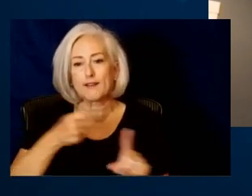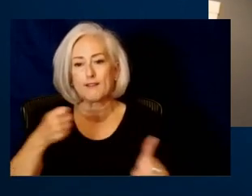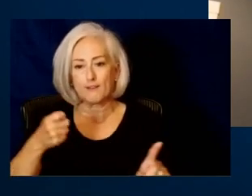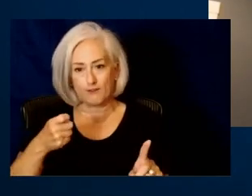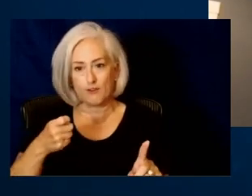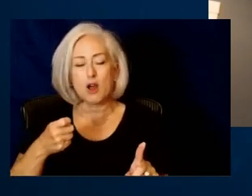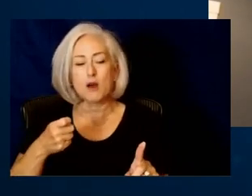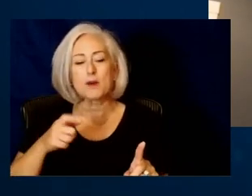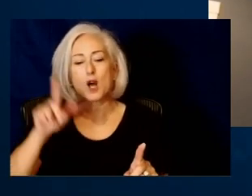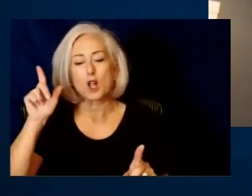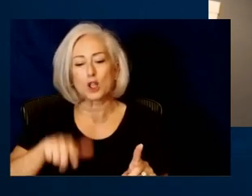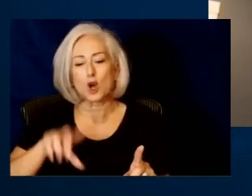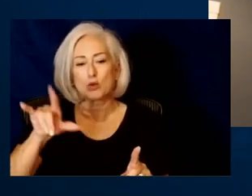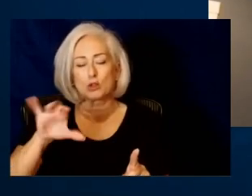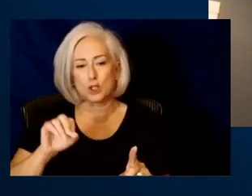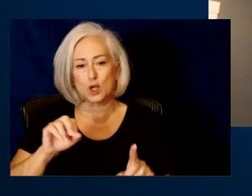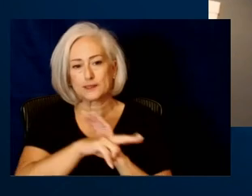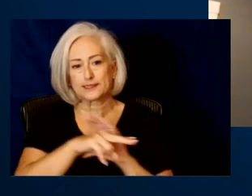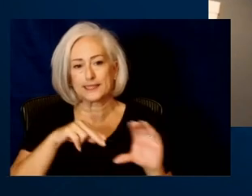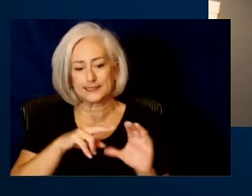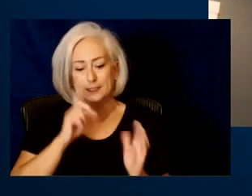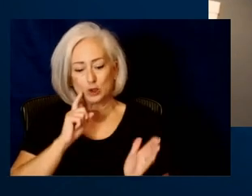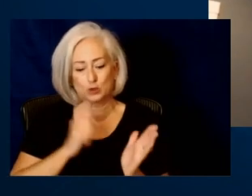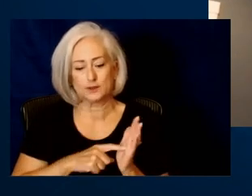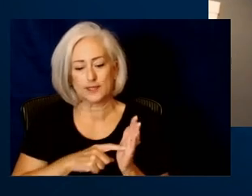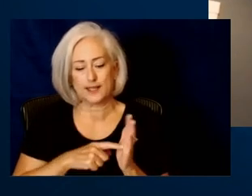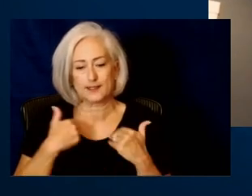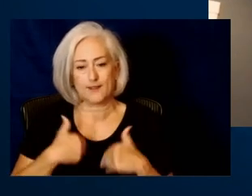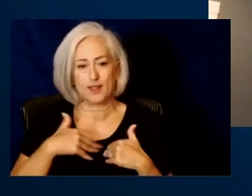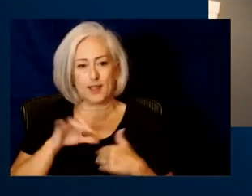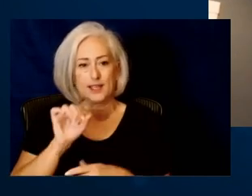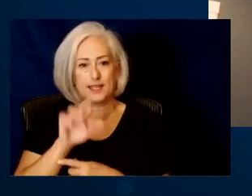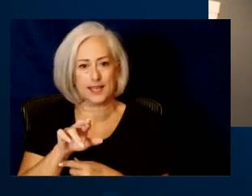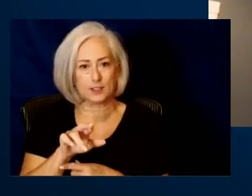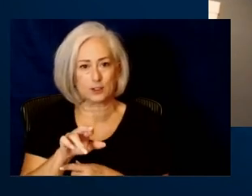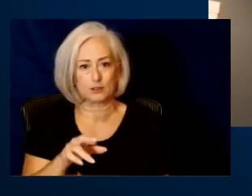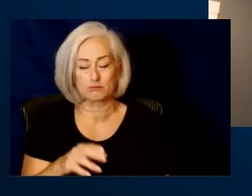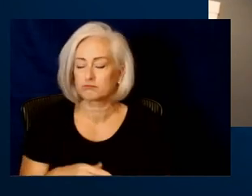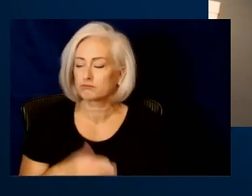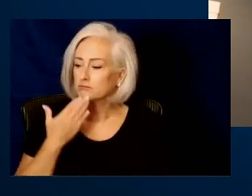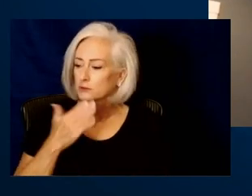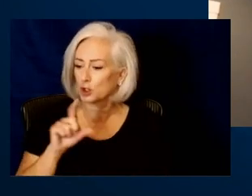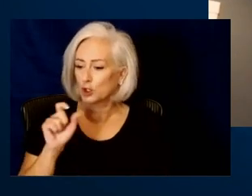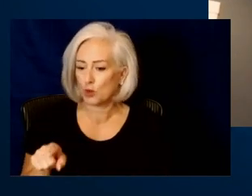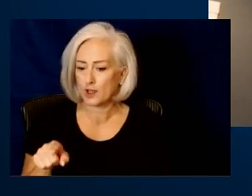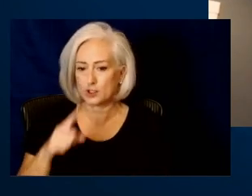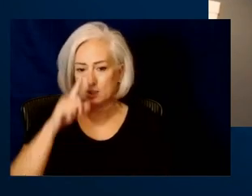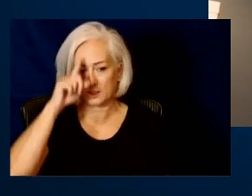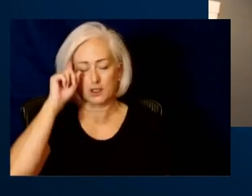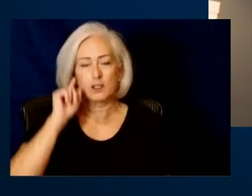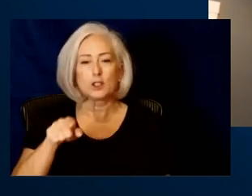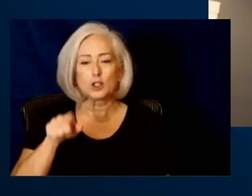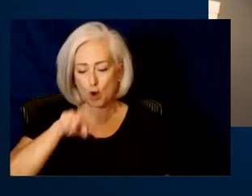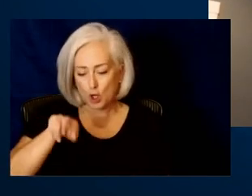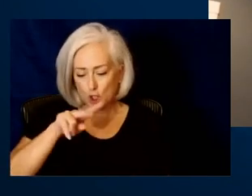cancer? Well, that's a good question, Joel, because really you're trying to look for the mass, or you're trying to find that little area that looks a little suspicious, and